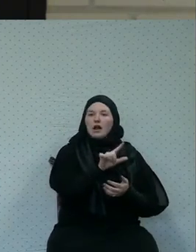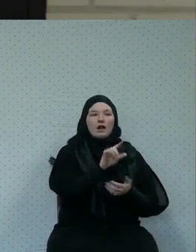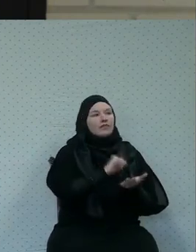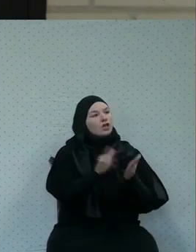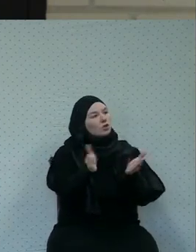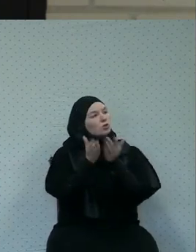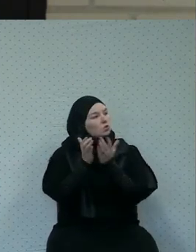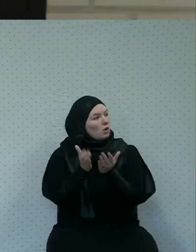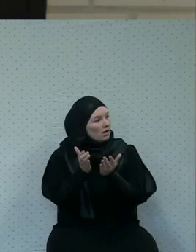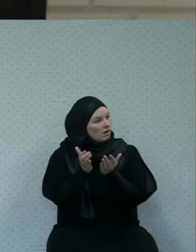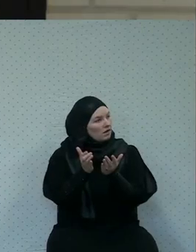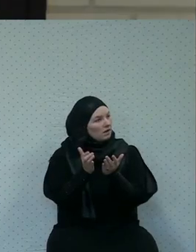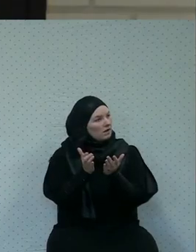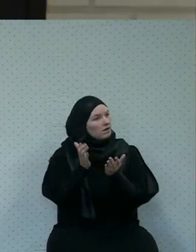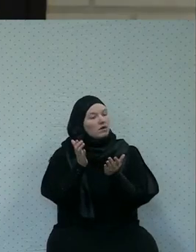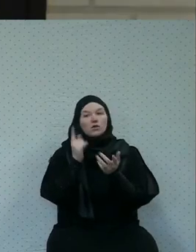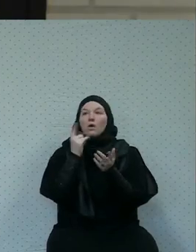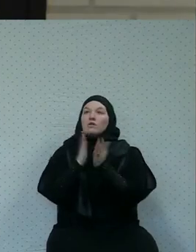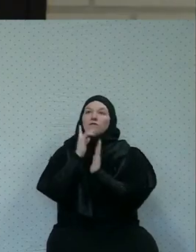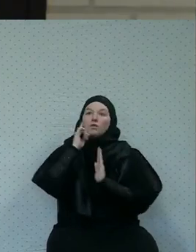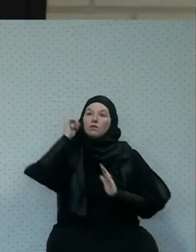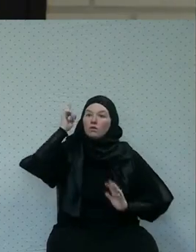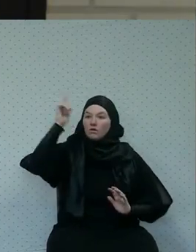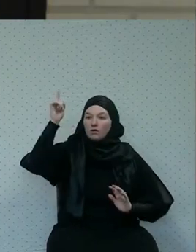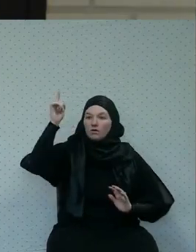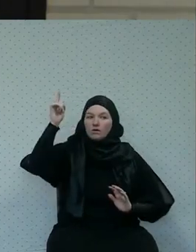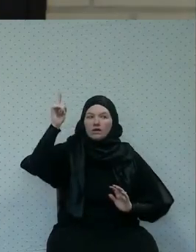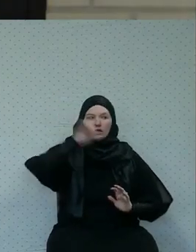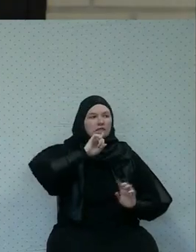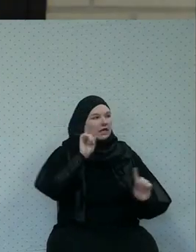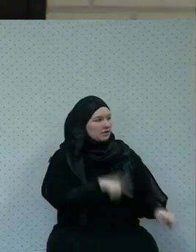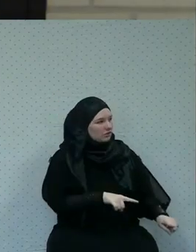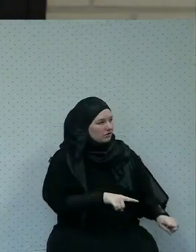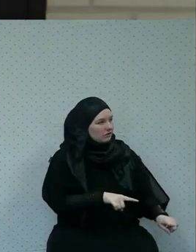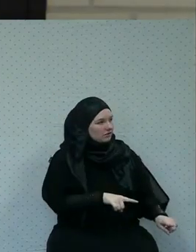dua, your supplication to Allah is answered.